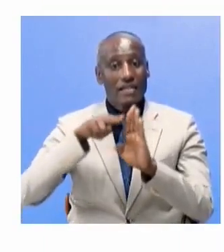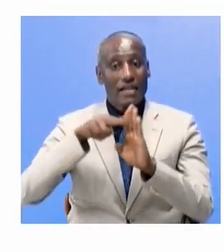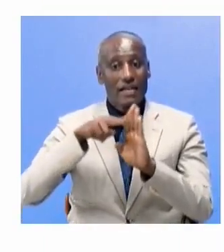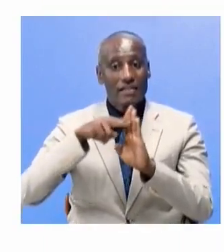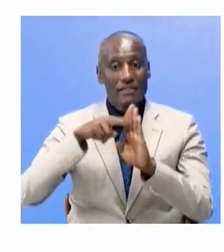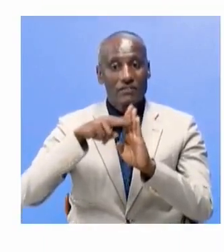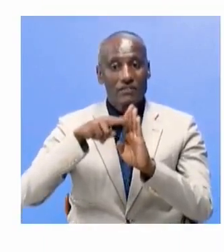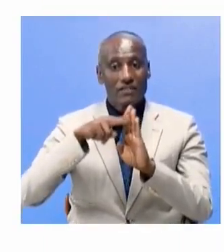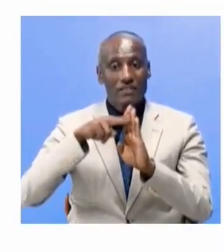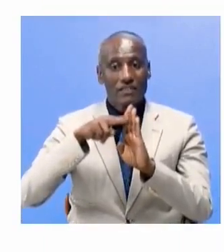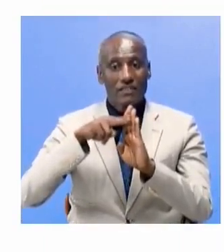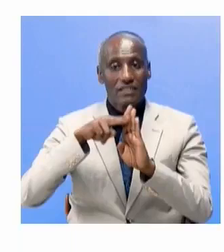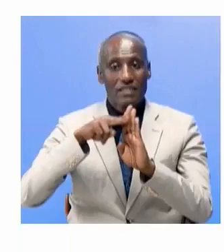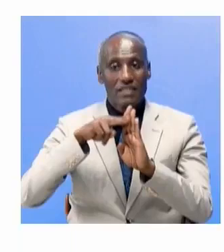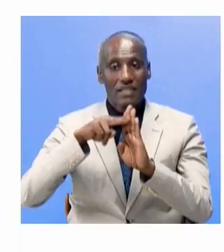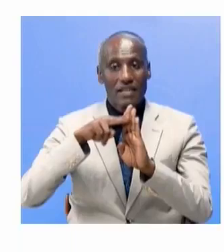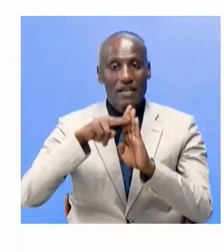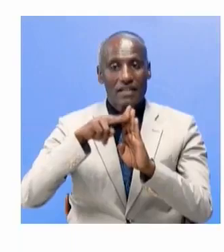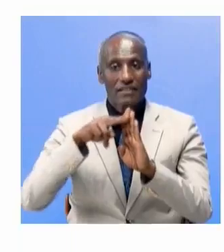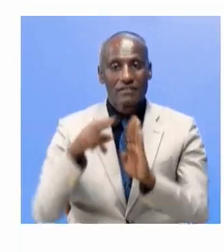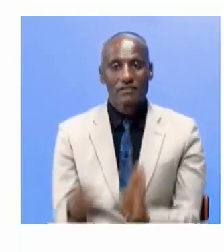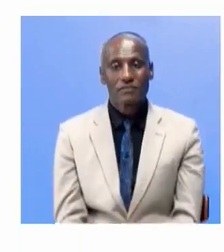negative.